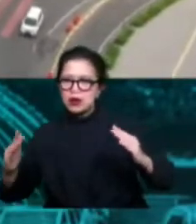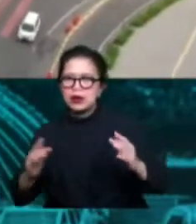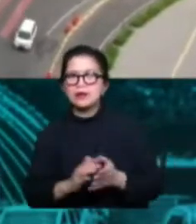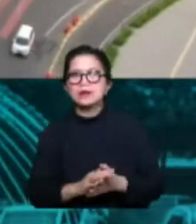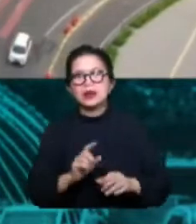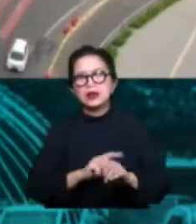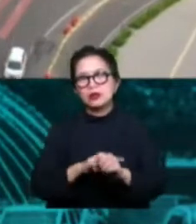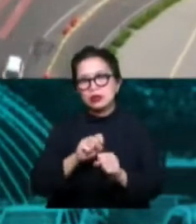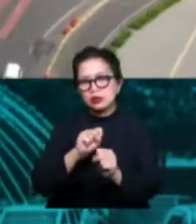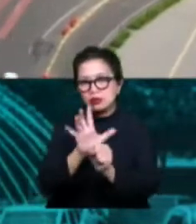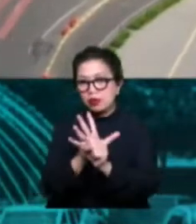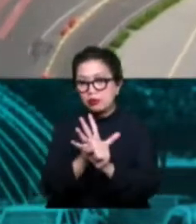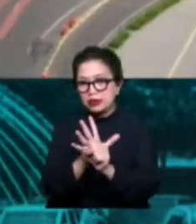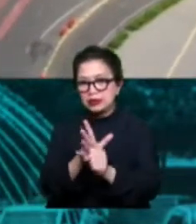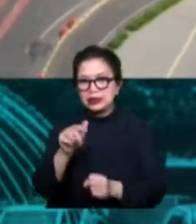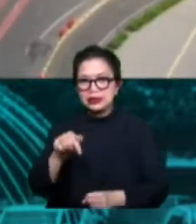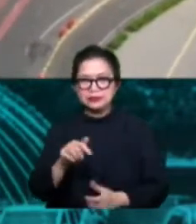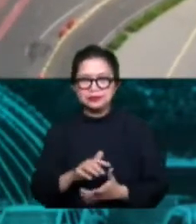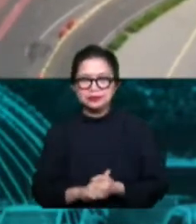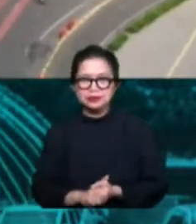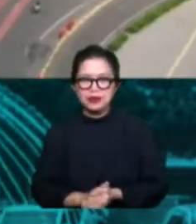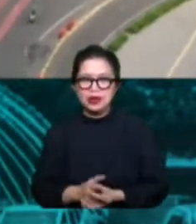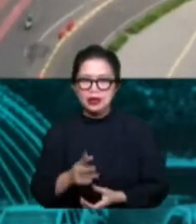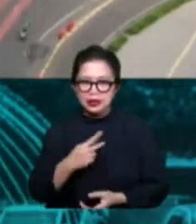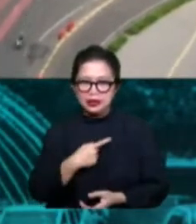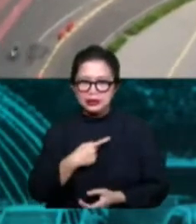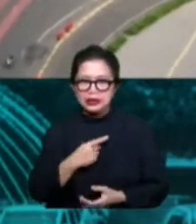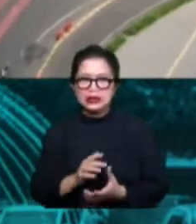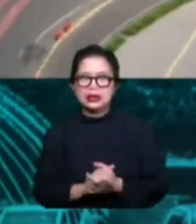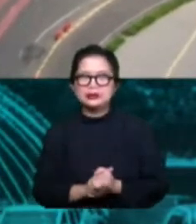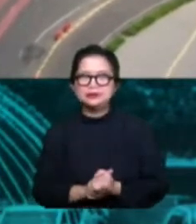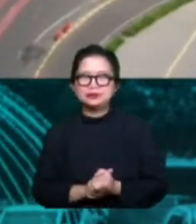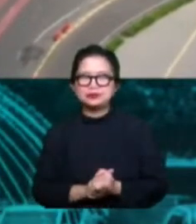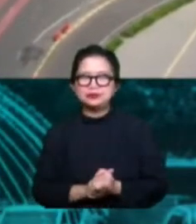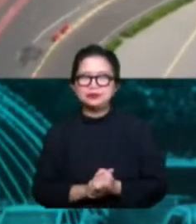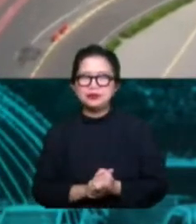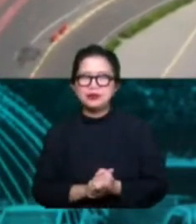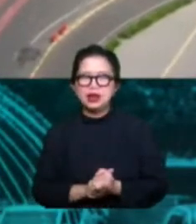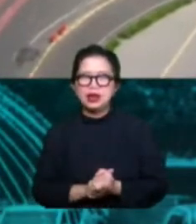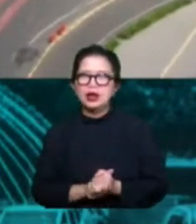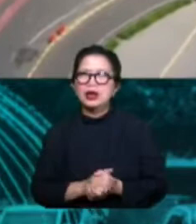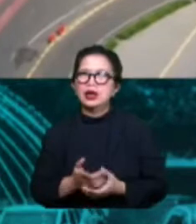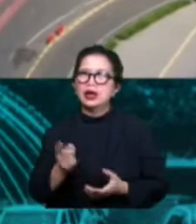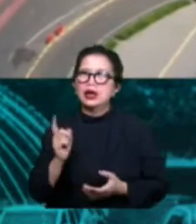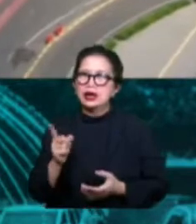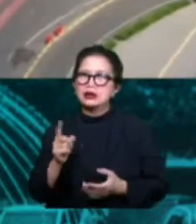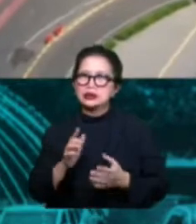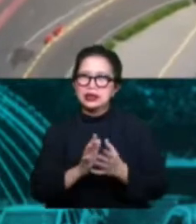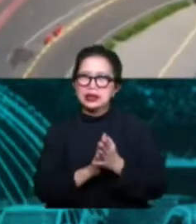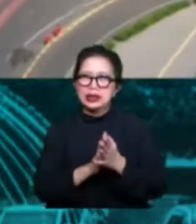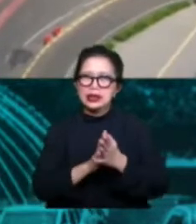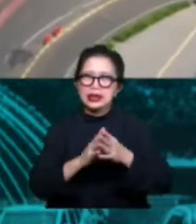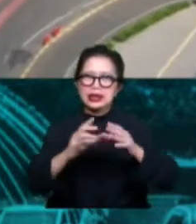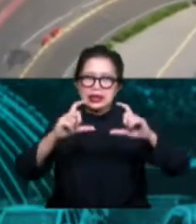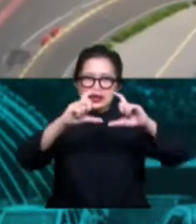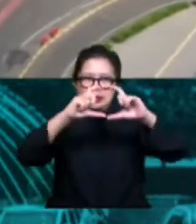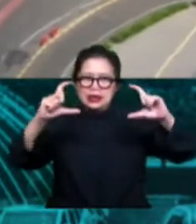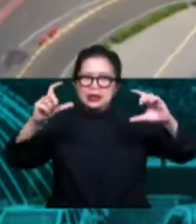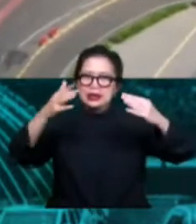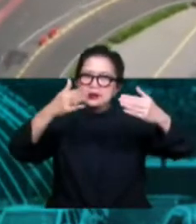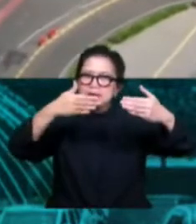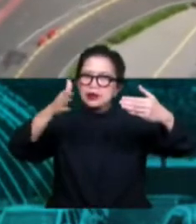more, I mean, the ventilation is better to remove or to make